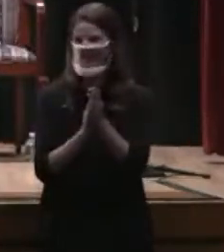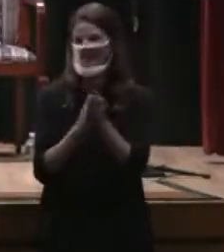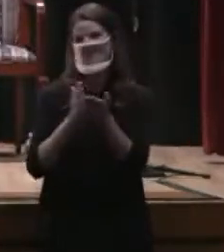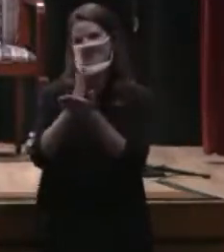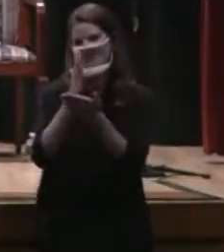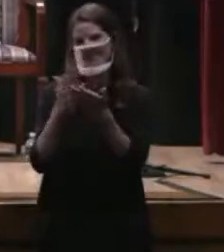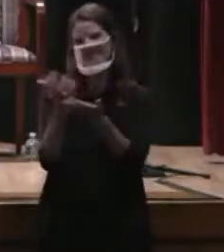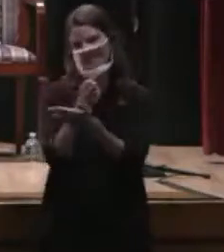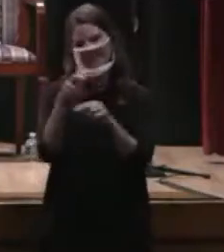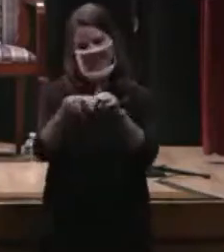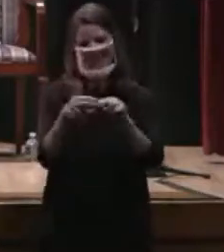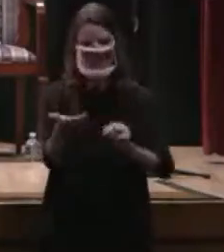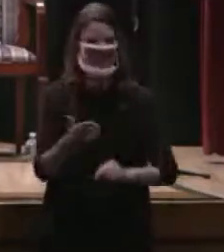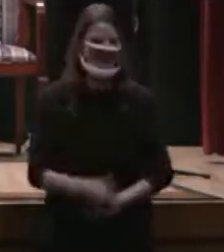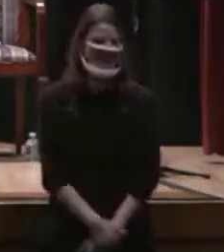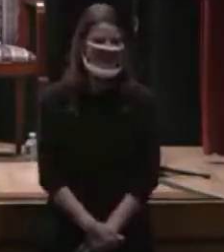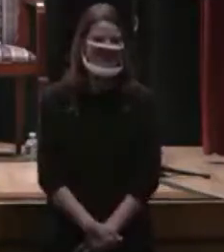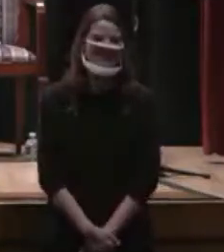Right, you can be seated.